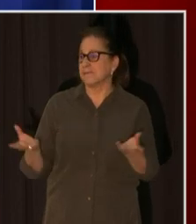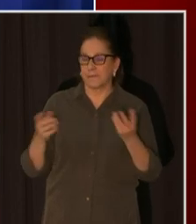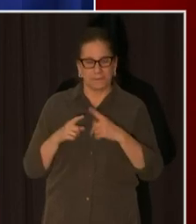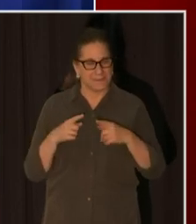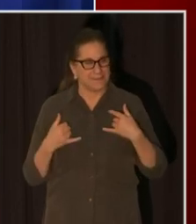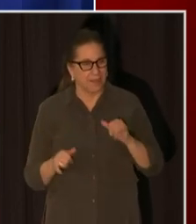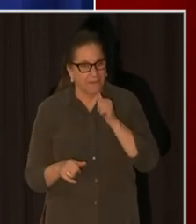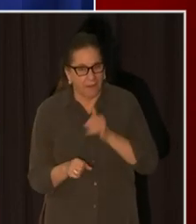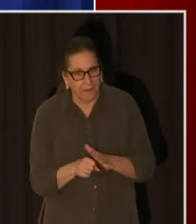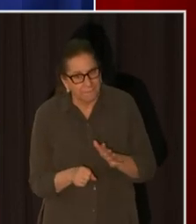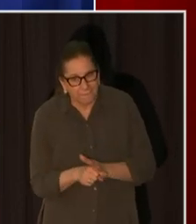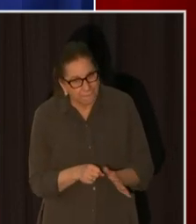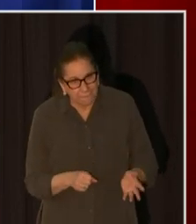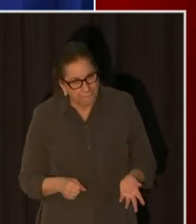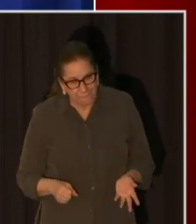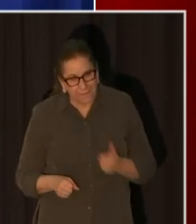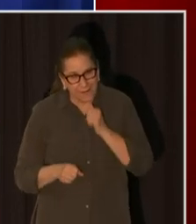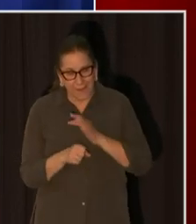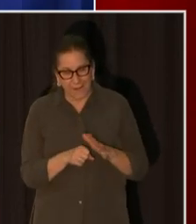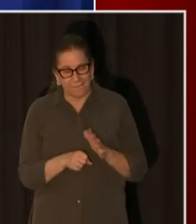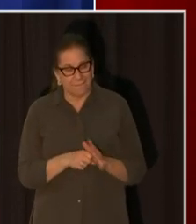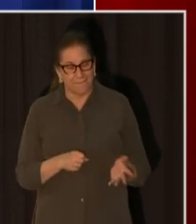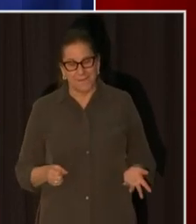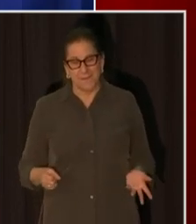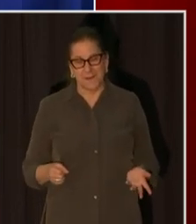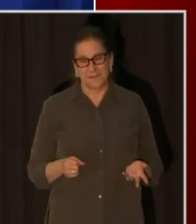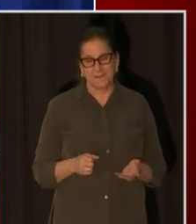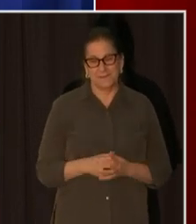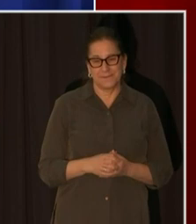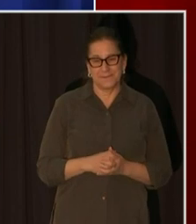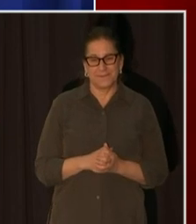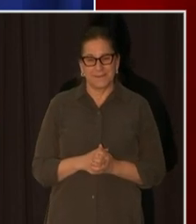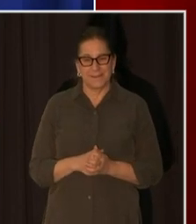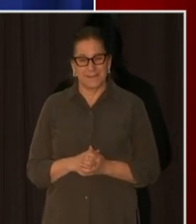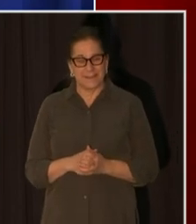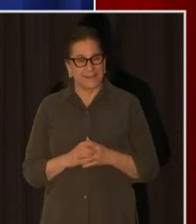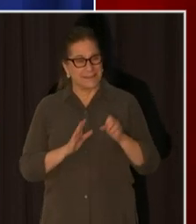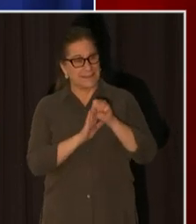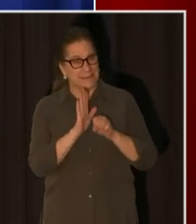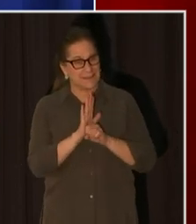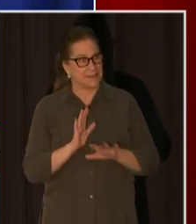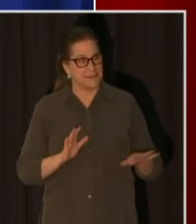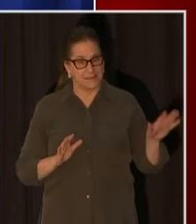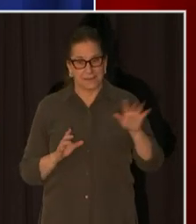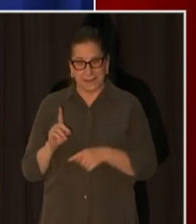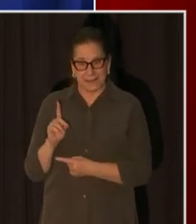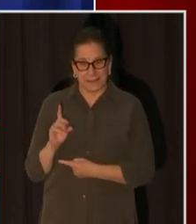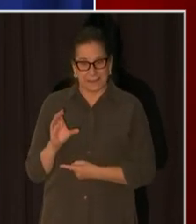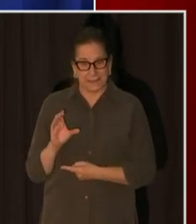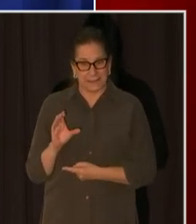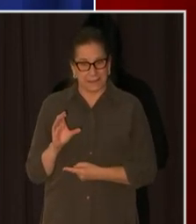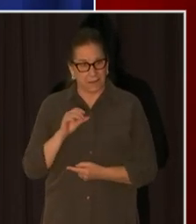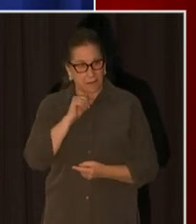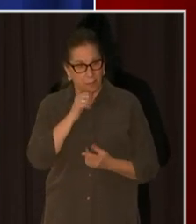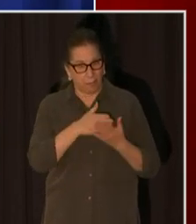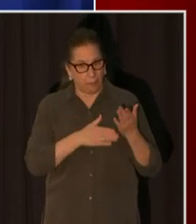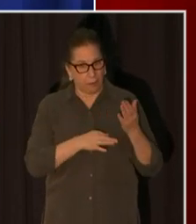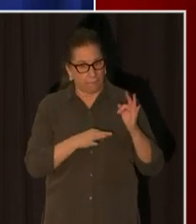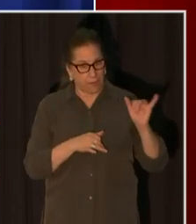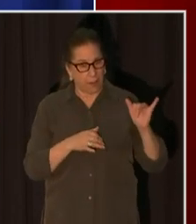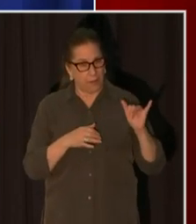problem. So MBDA, in terms of the CARES Act, did not only receive about $10 million. I didn't check this last